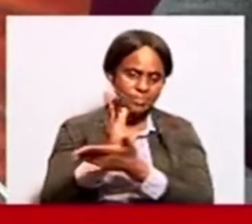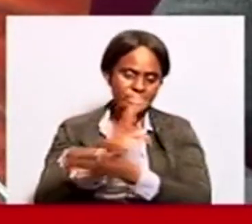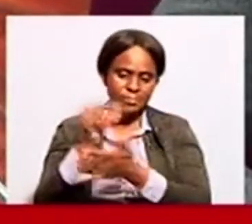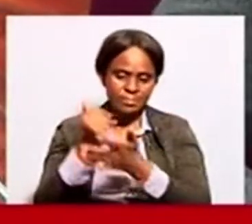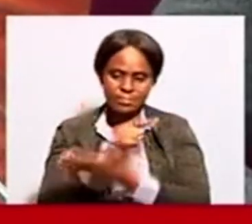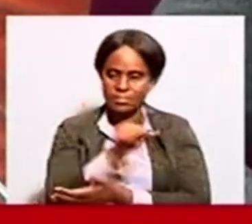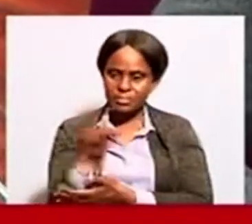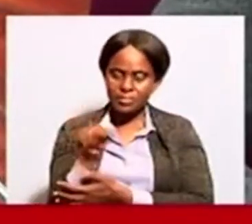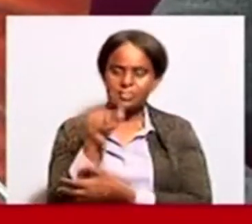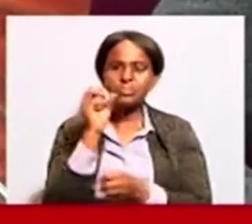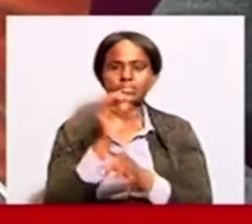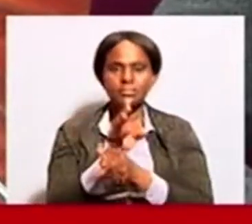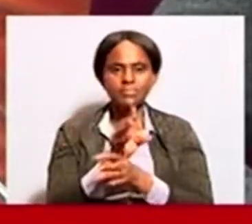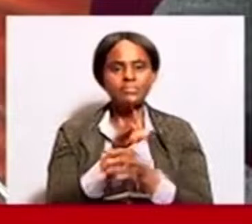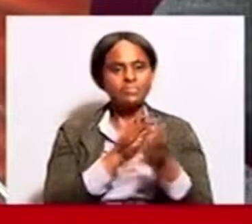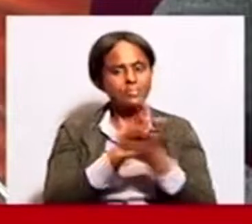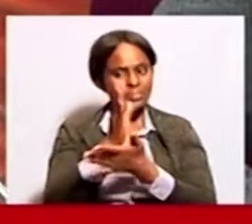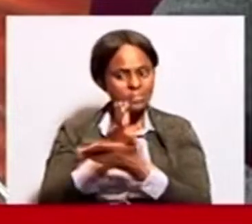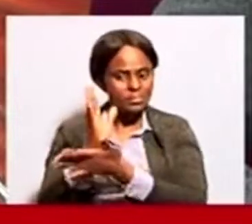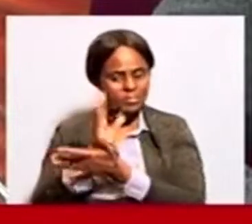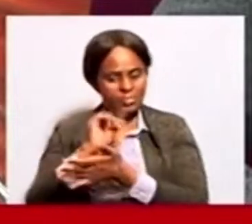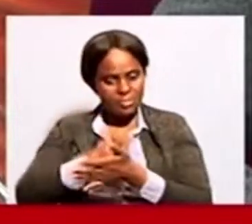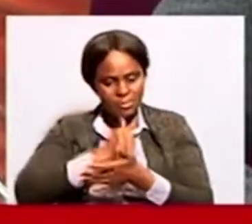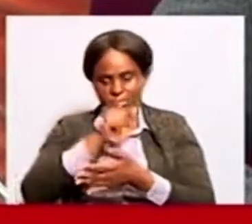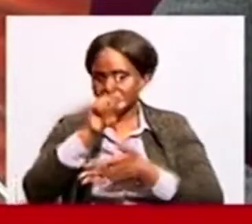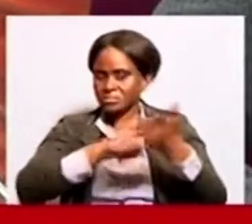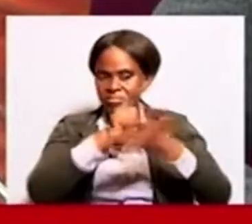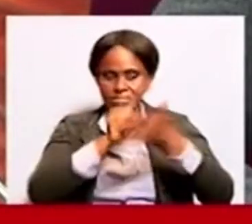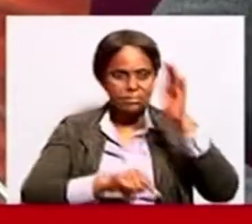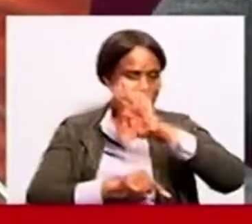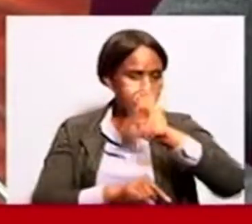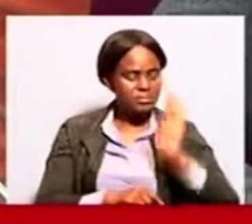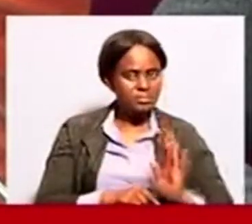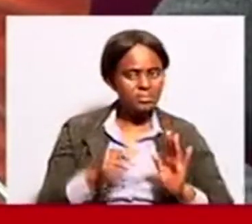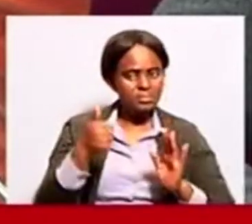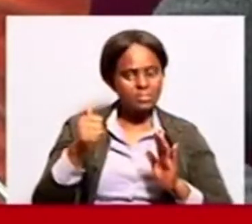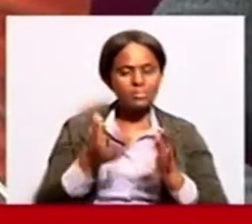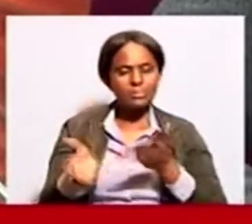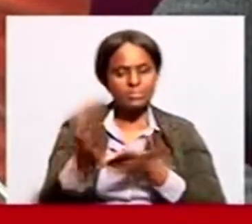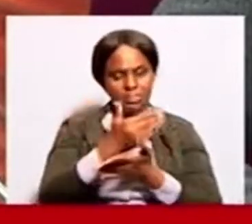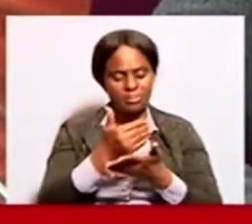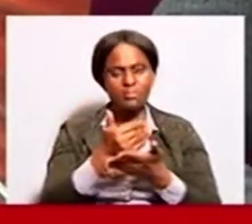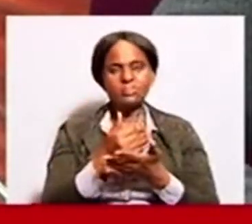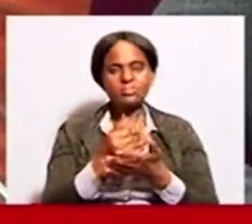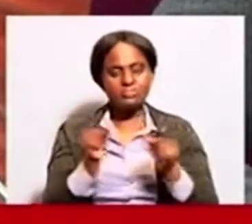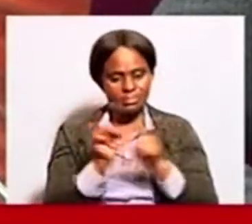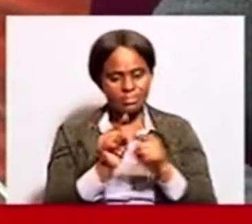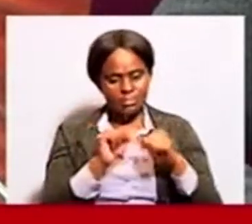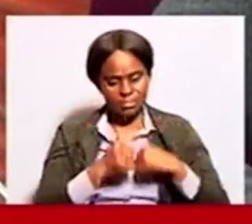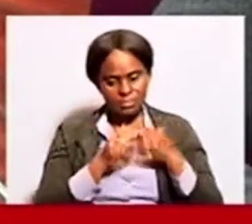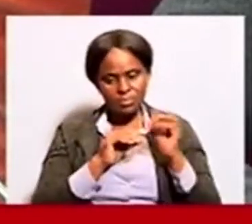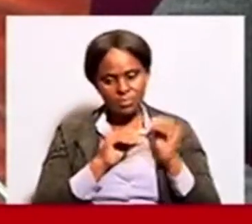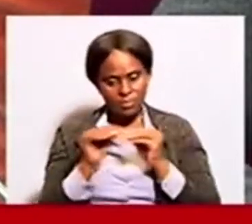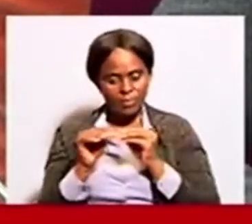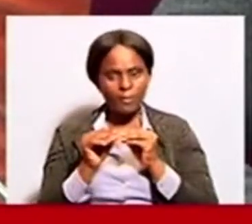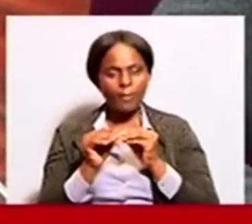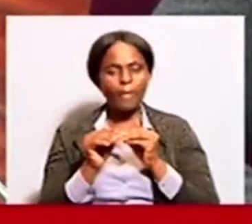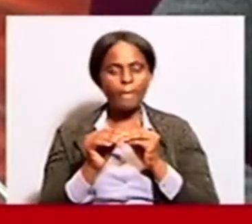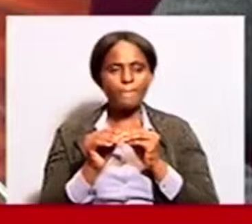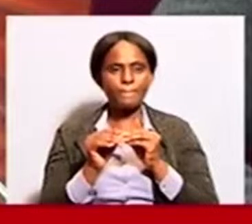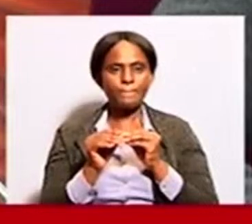Those who are willing to be corrected, we never terminated their contracts because they could correct and we move on.